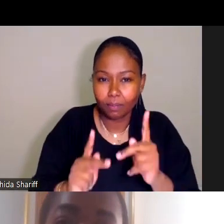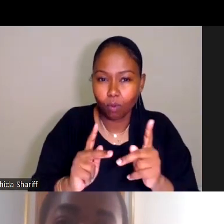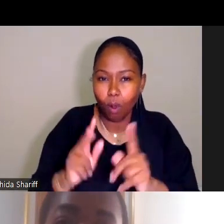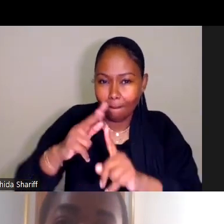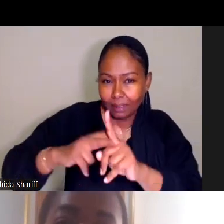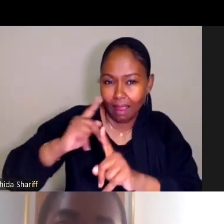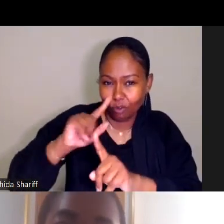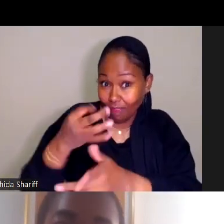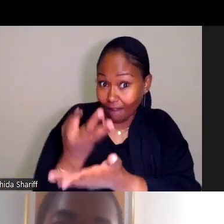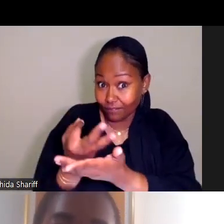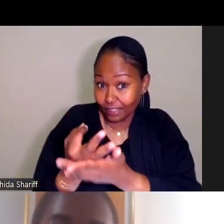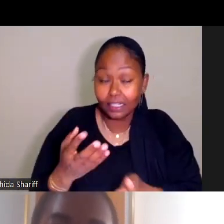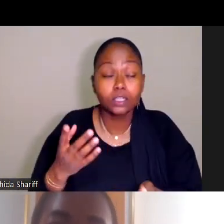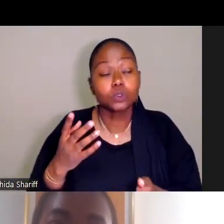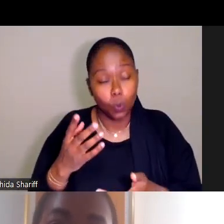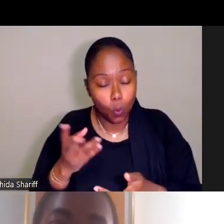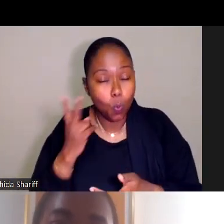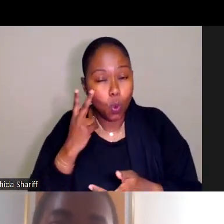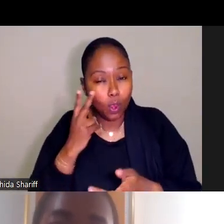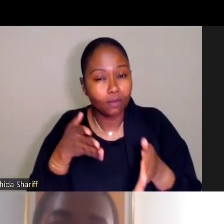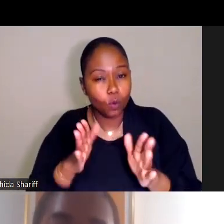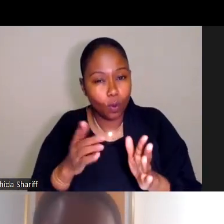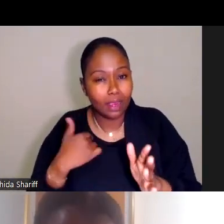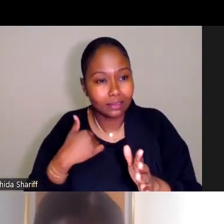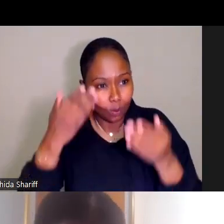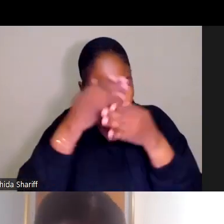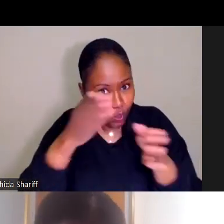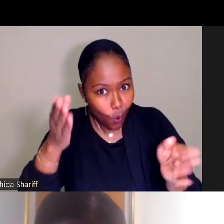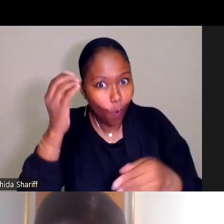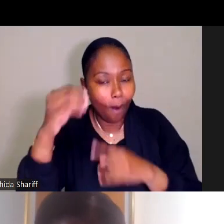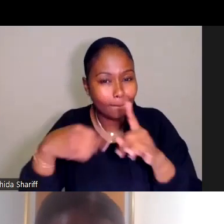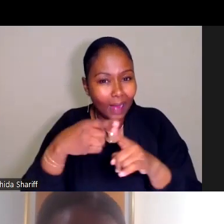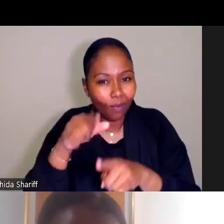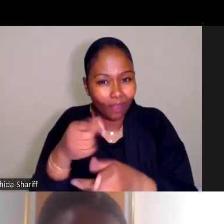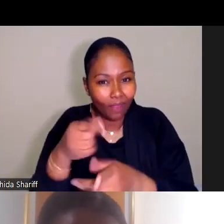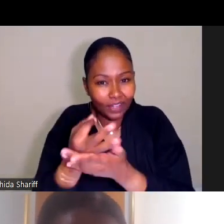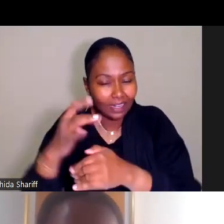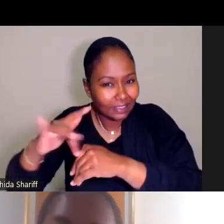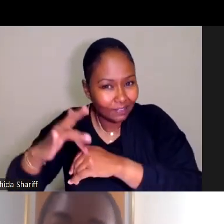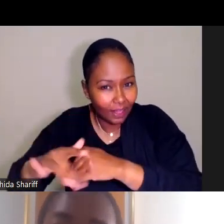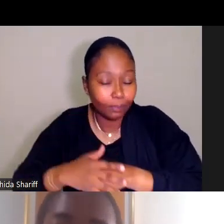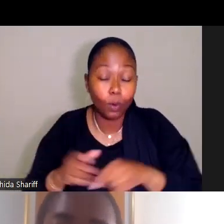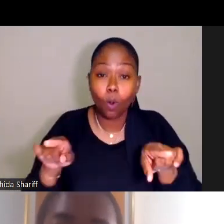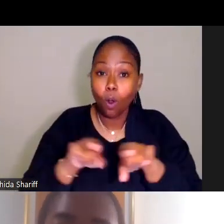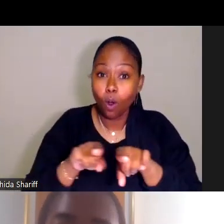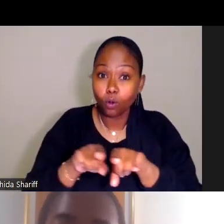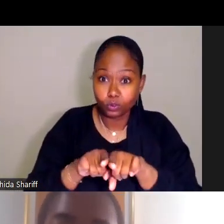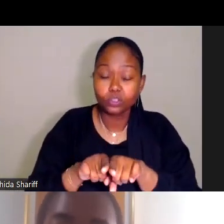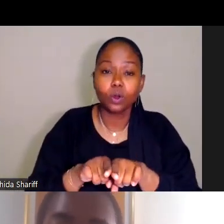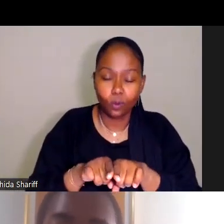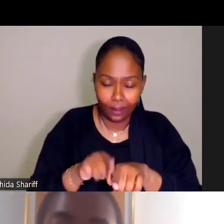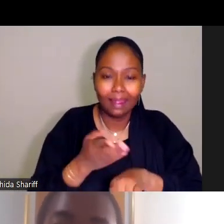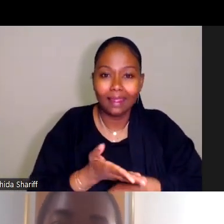at ways to make sure that people are aware that IOLTA funding is available for them. And then also enhancing the legal